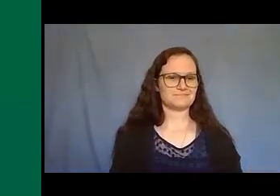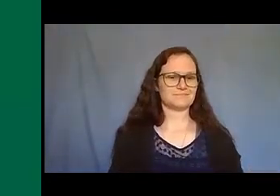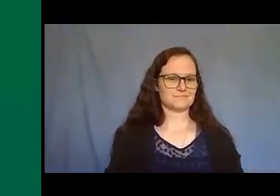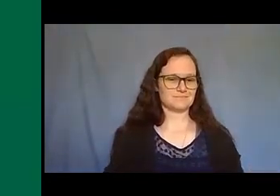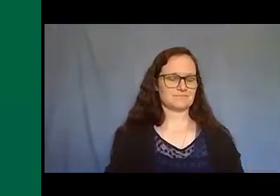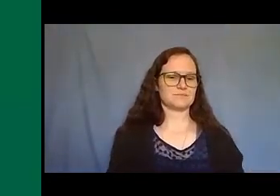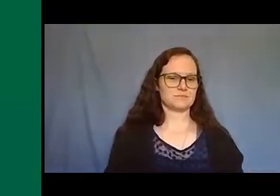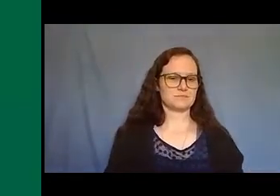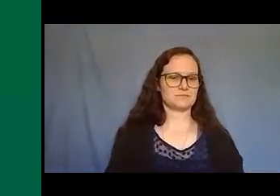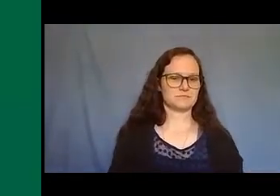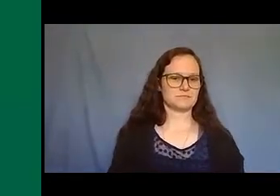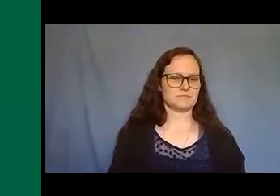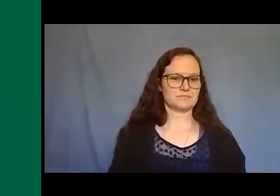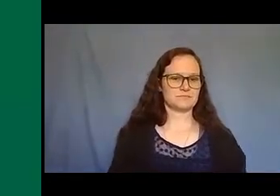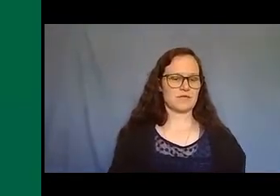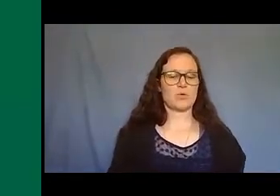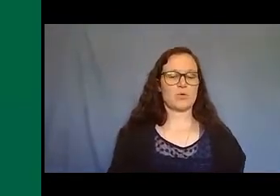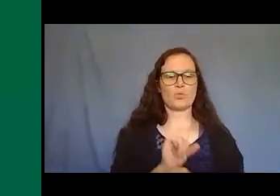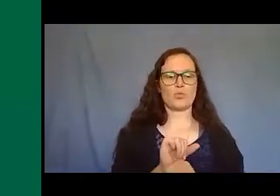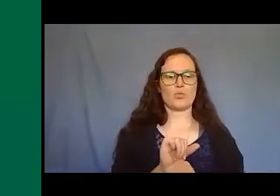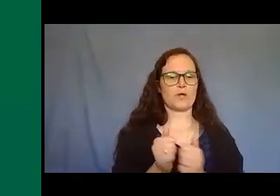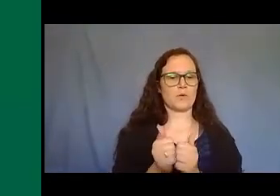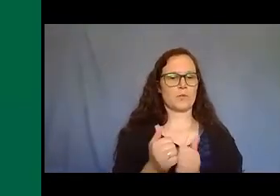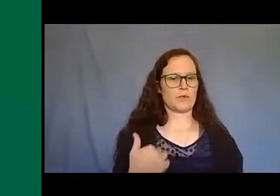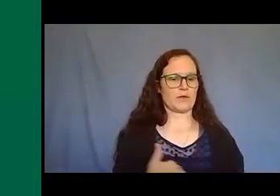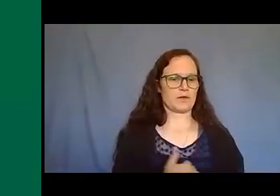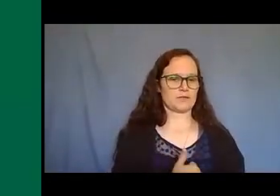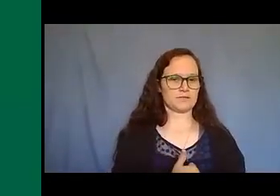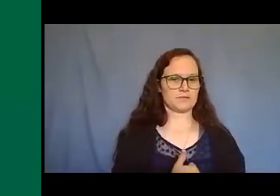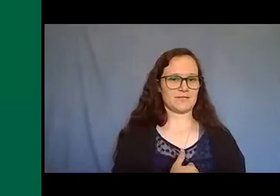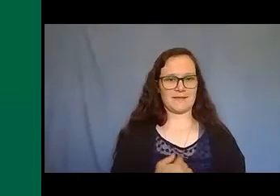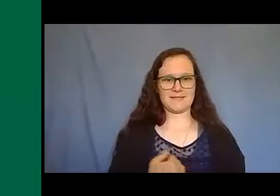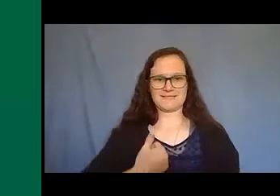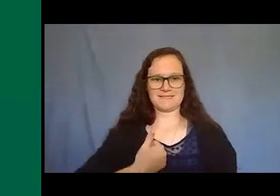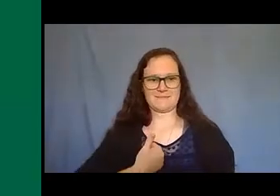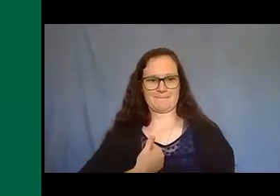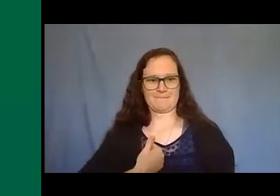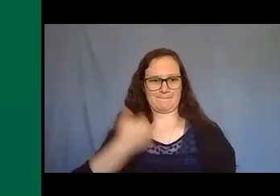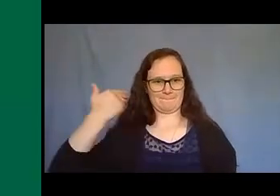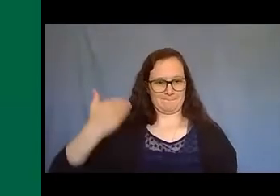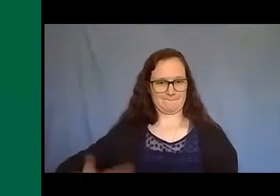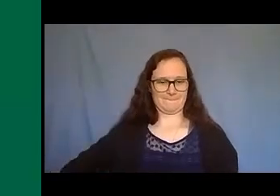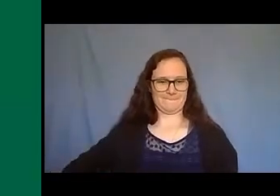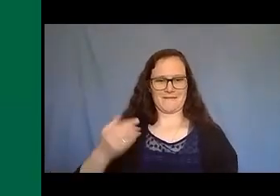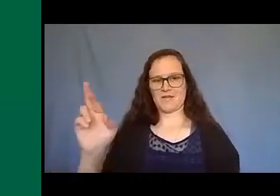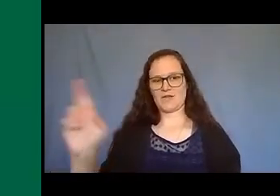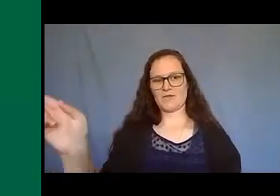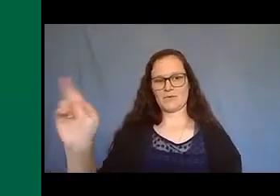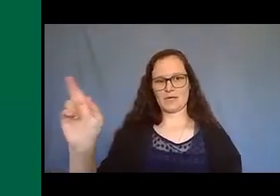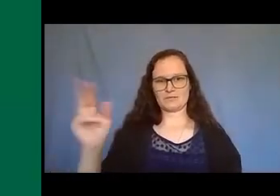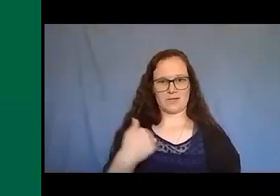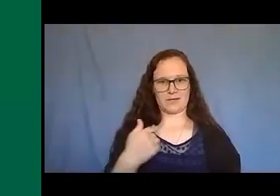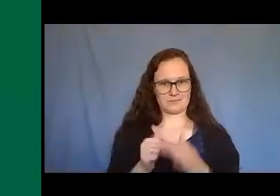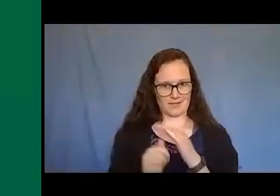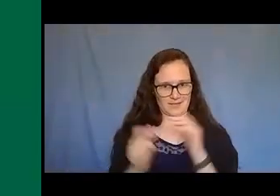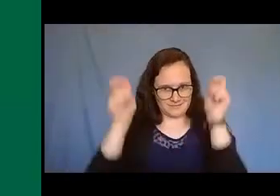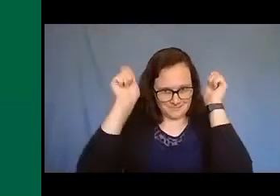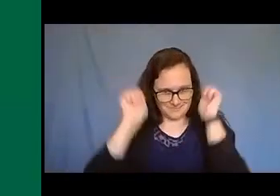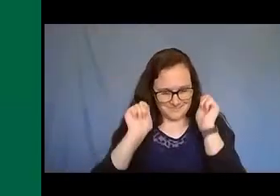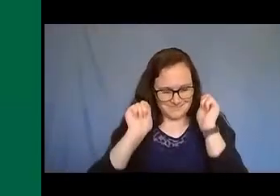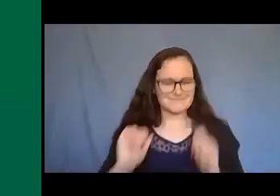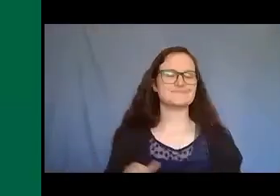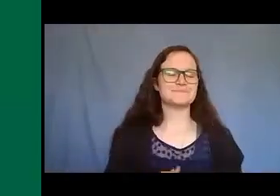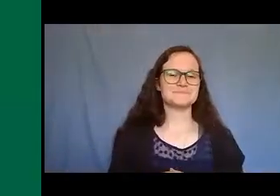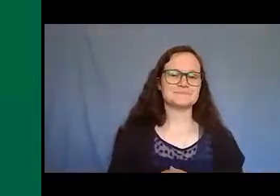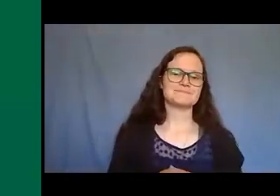with us on this particular site. And then that's me on the right-hand side, hiding under my hat. So we also analyzed